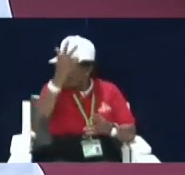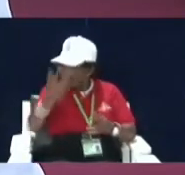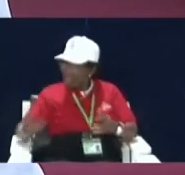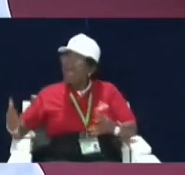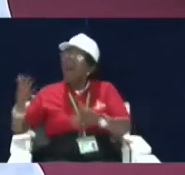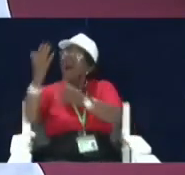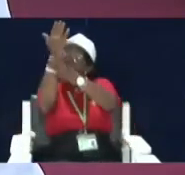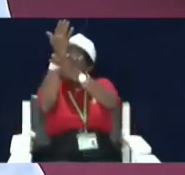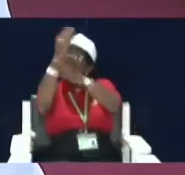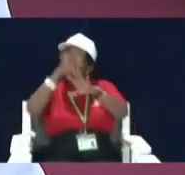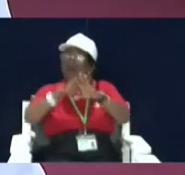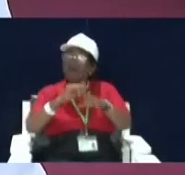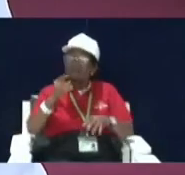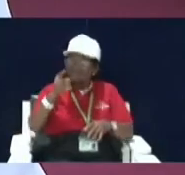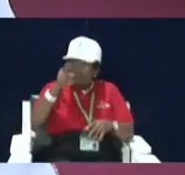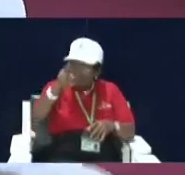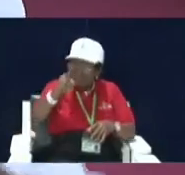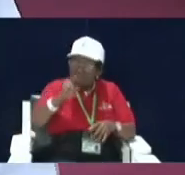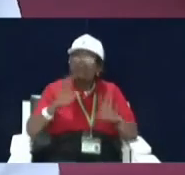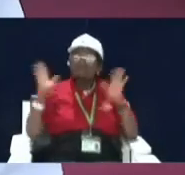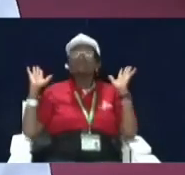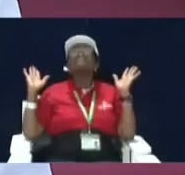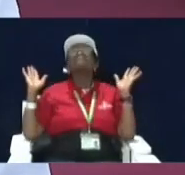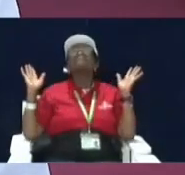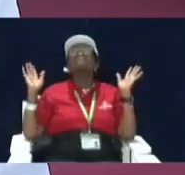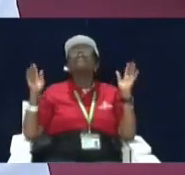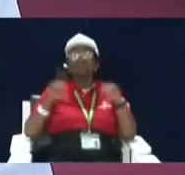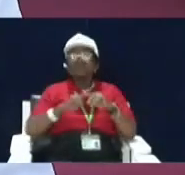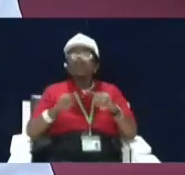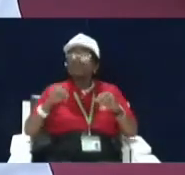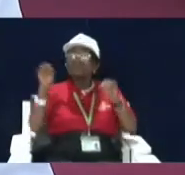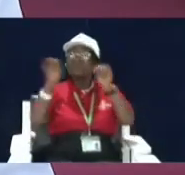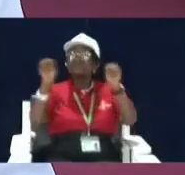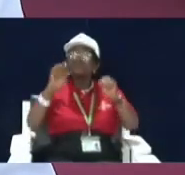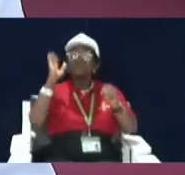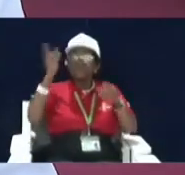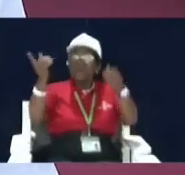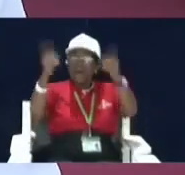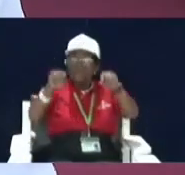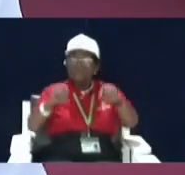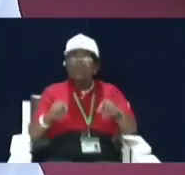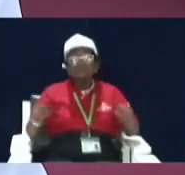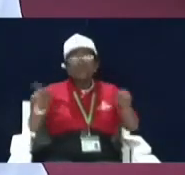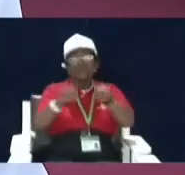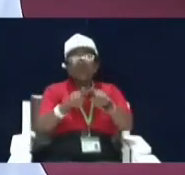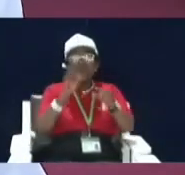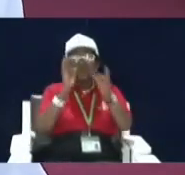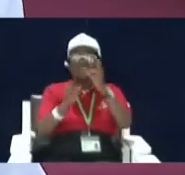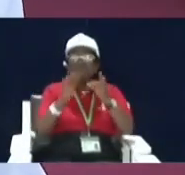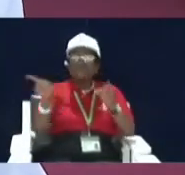happen. So if you know that you are still living in sin,